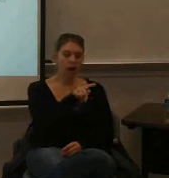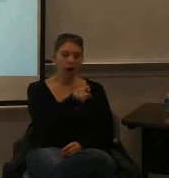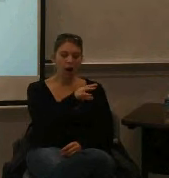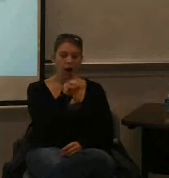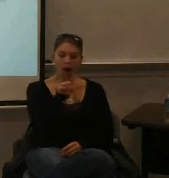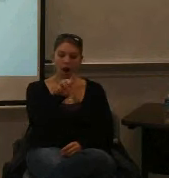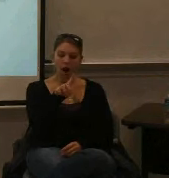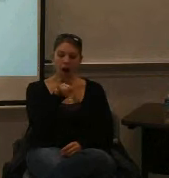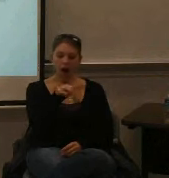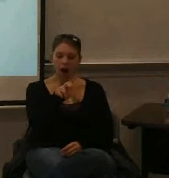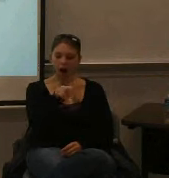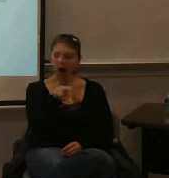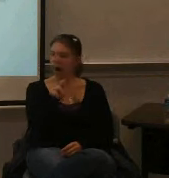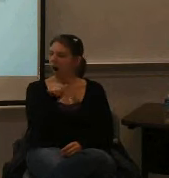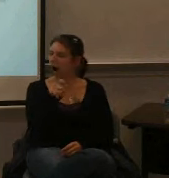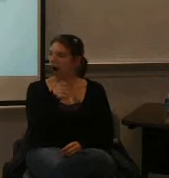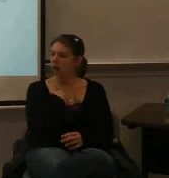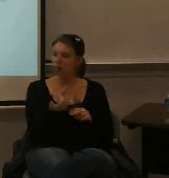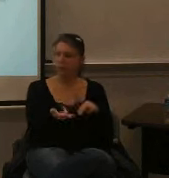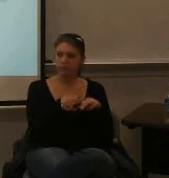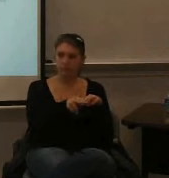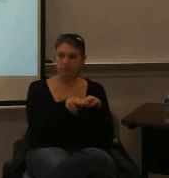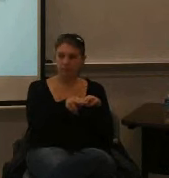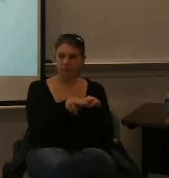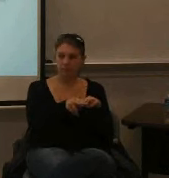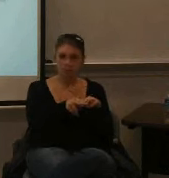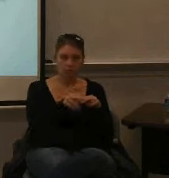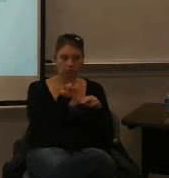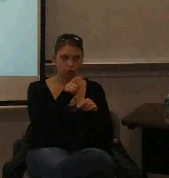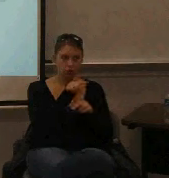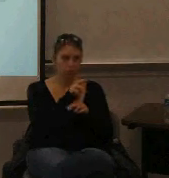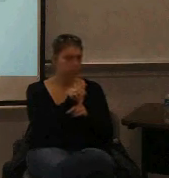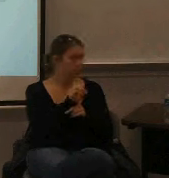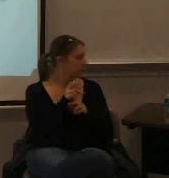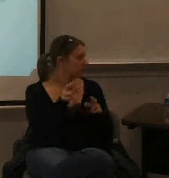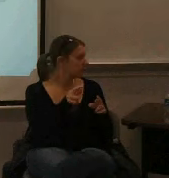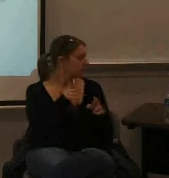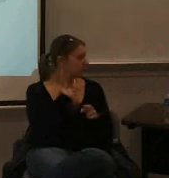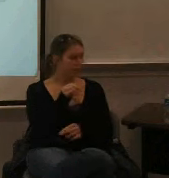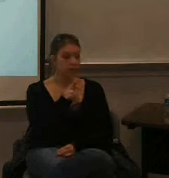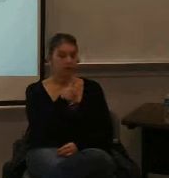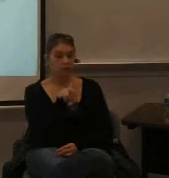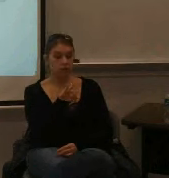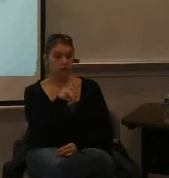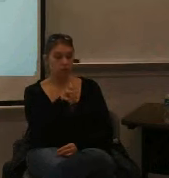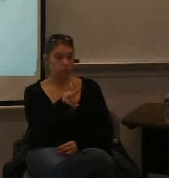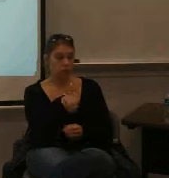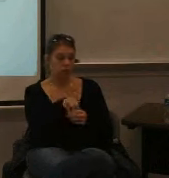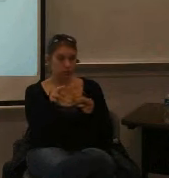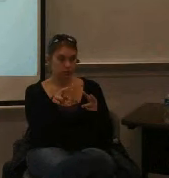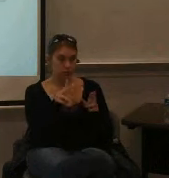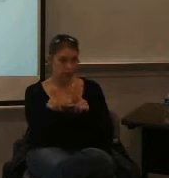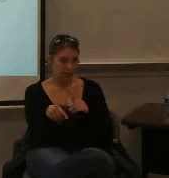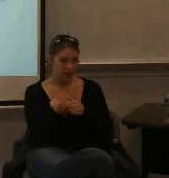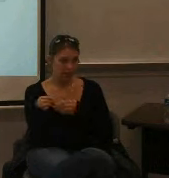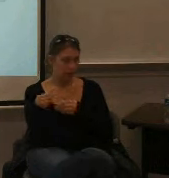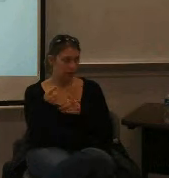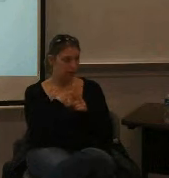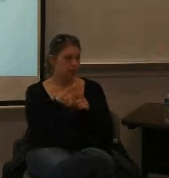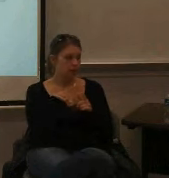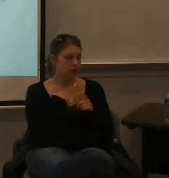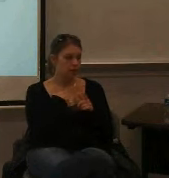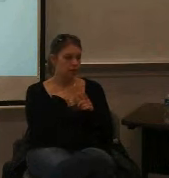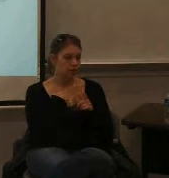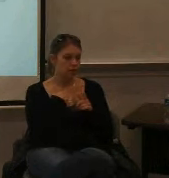out. So you have this influx in the streams and the rivers, you have an outflow in the river going out, and then you have